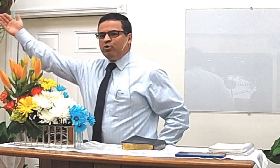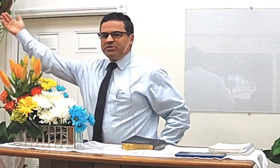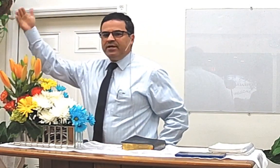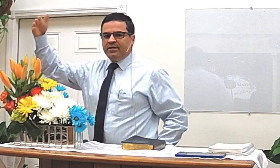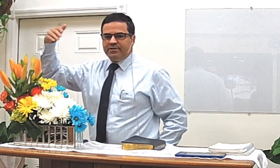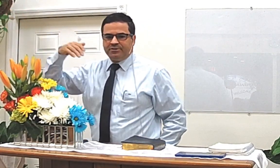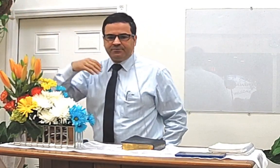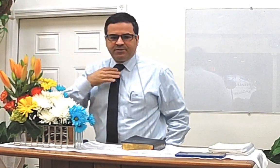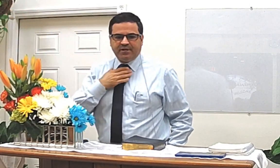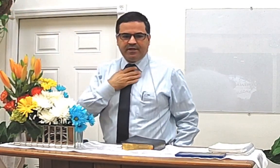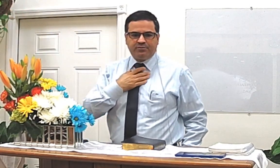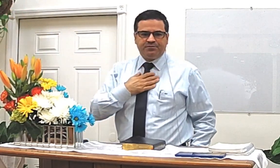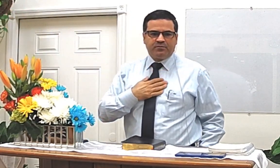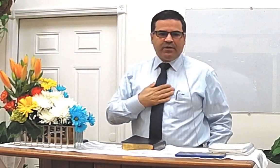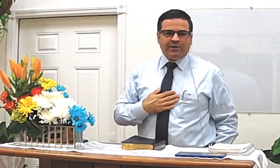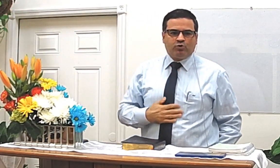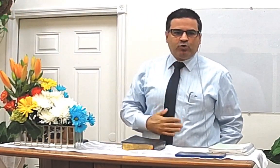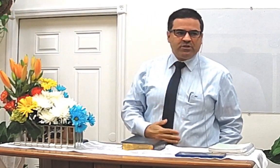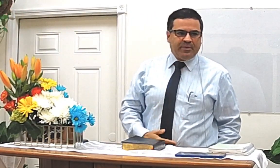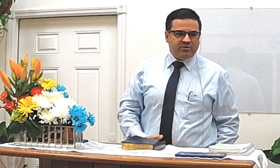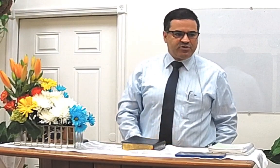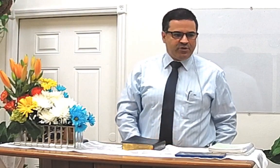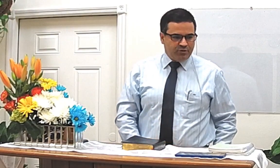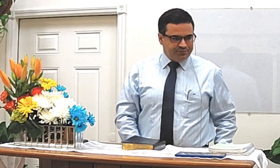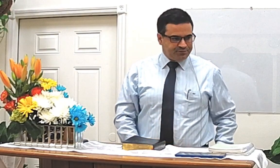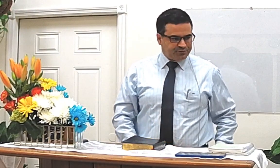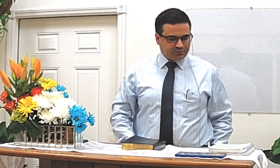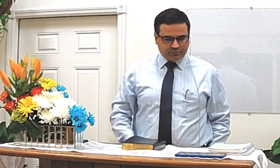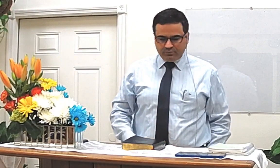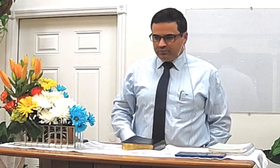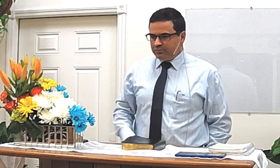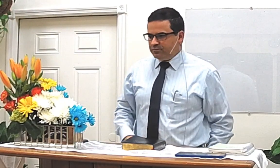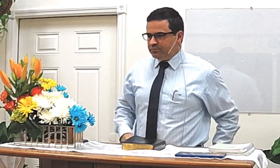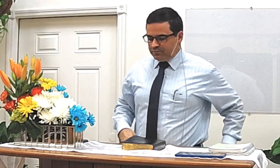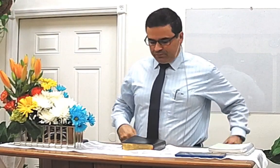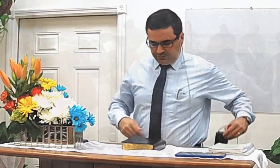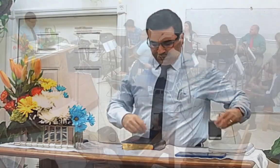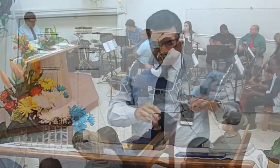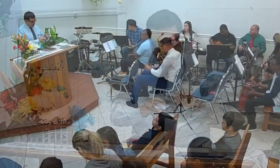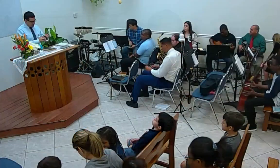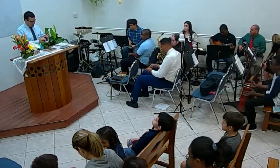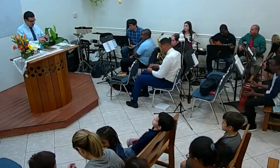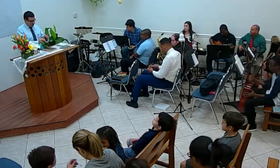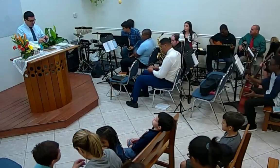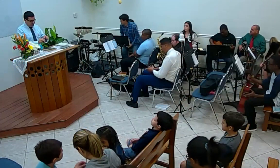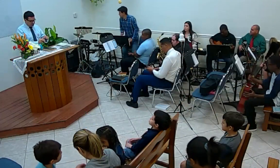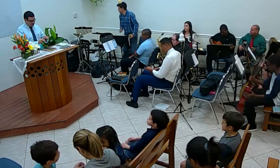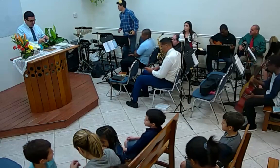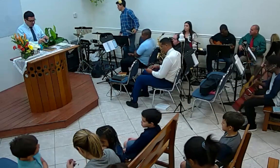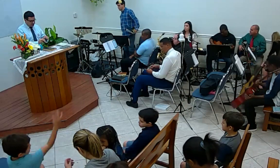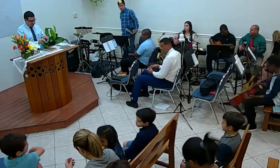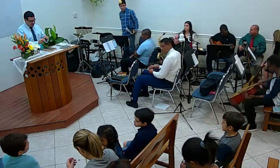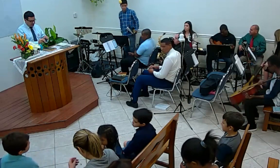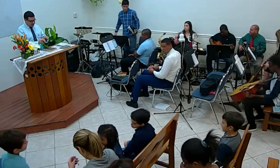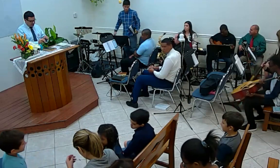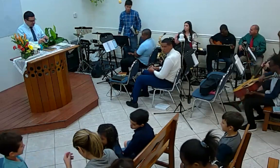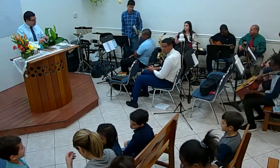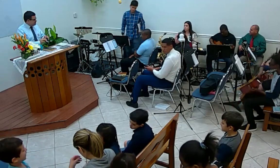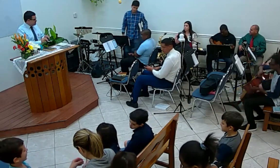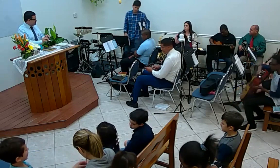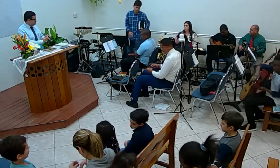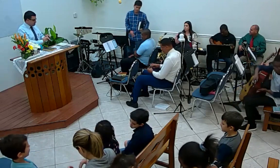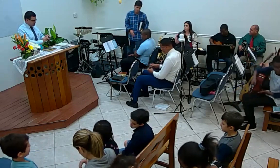problems to park too far from the church. And I say it, wish the peace of the Lord to the whole church.